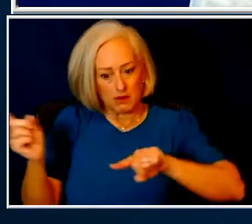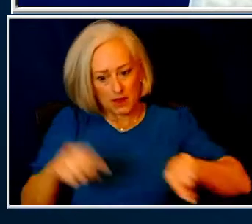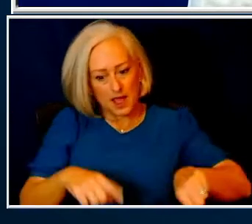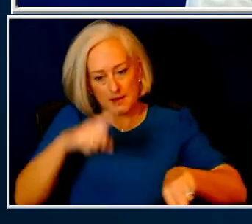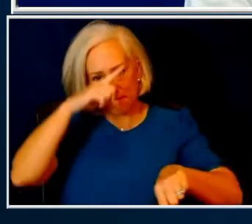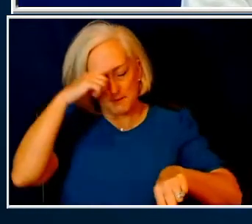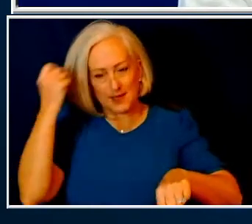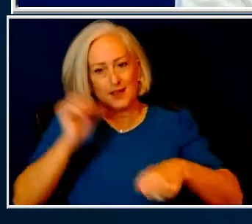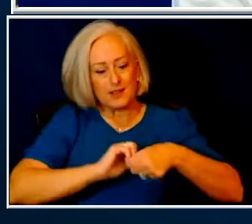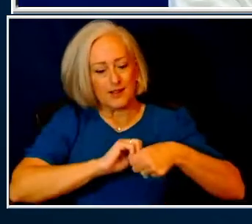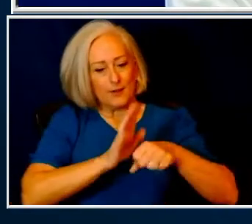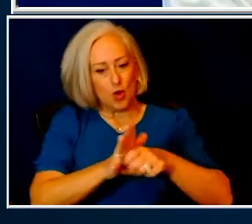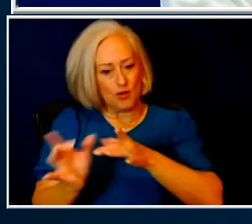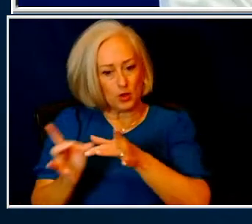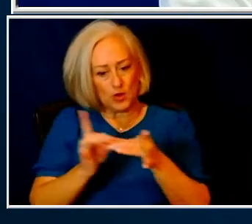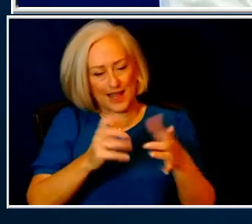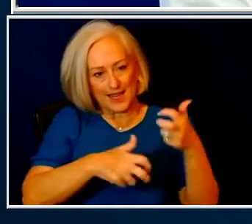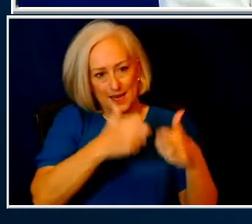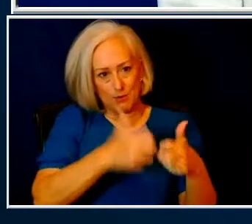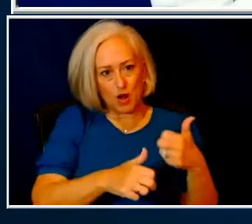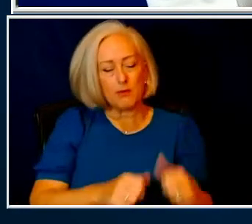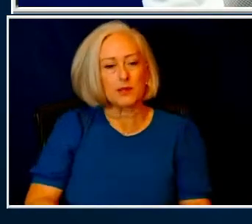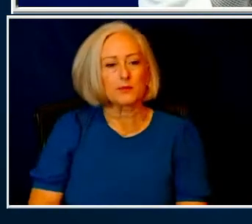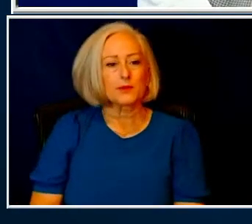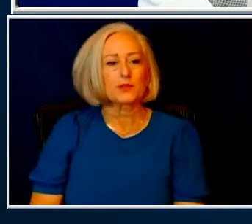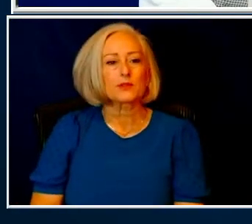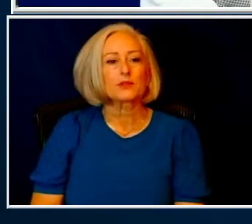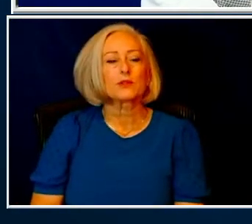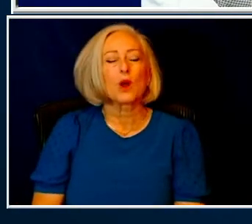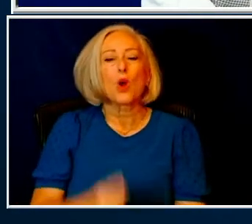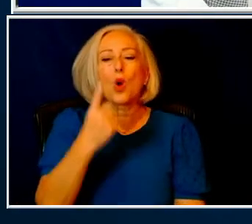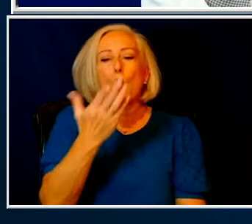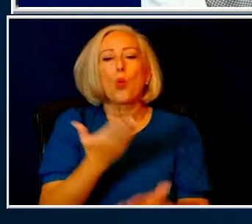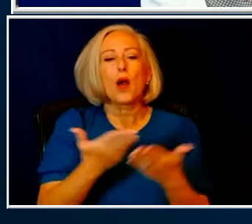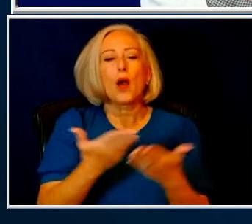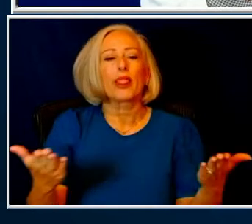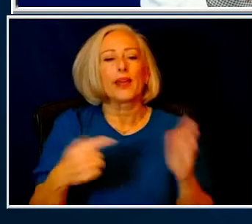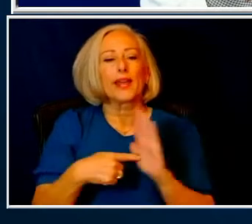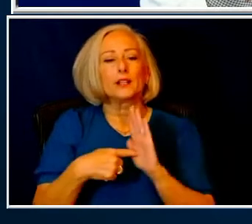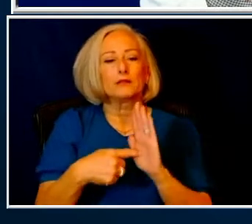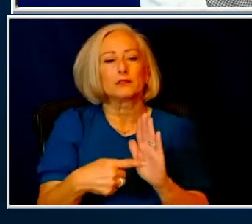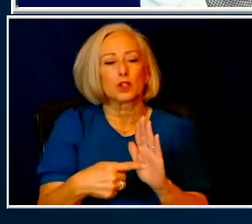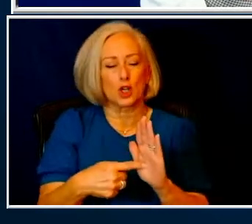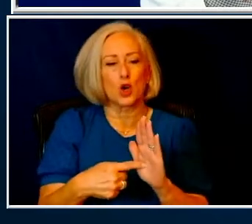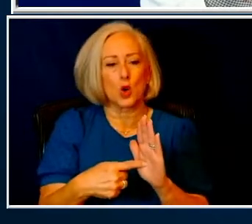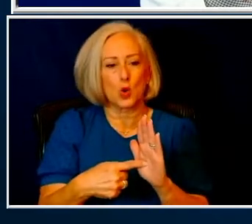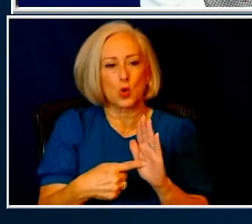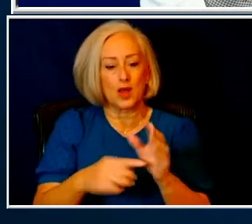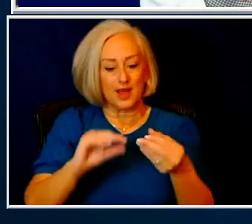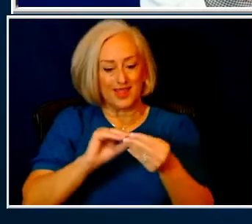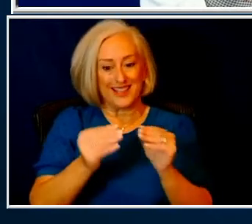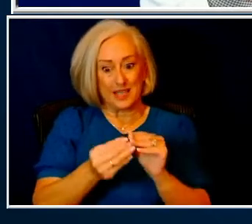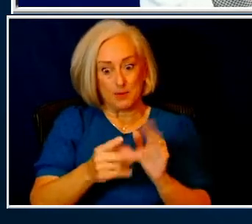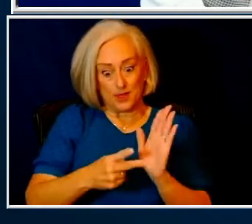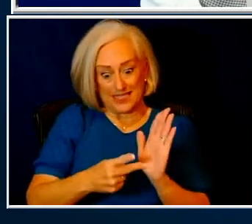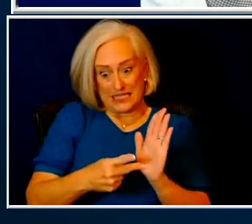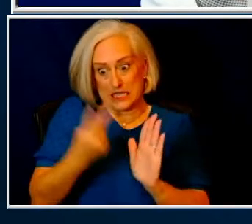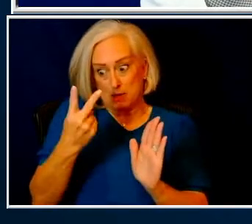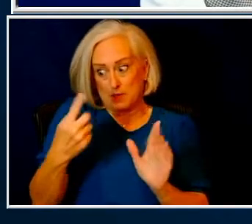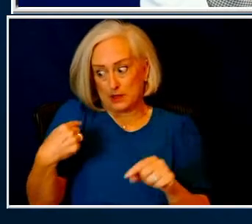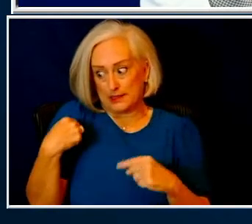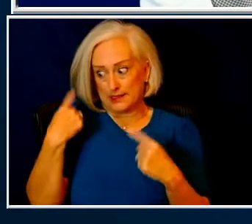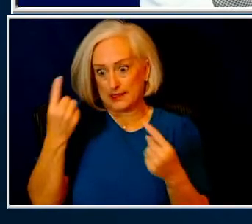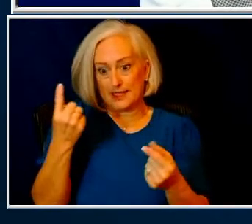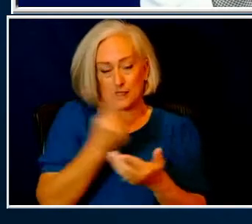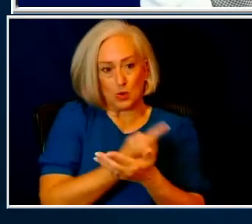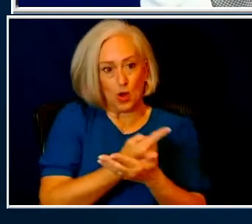So. Yeah, and I think one of the things to point out is that the numbers have kind of doubled since last week. When we got down to 10